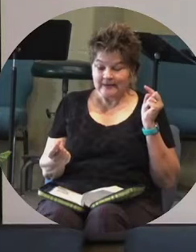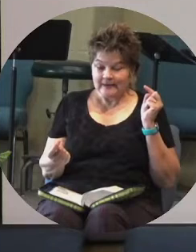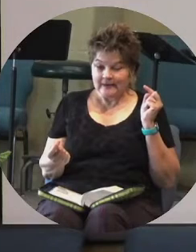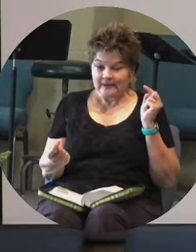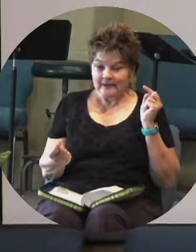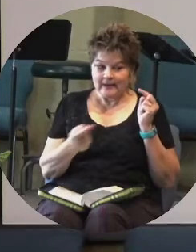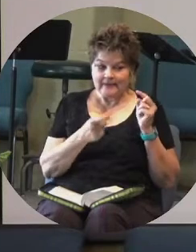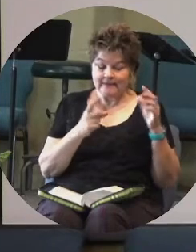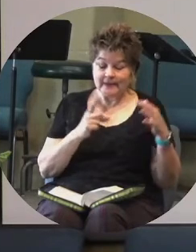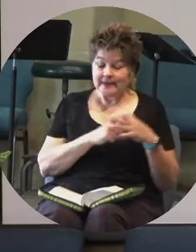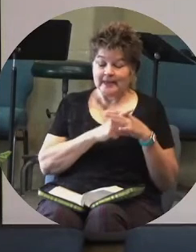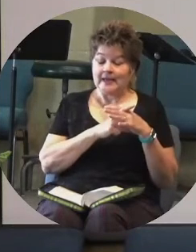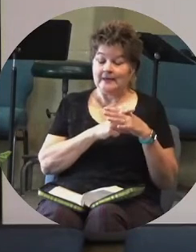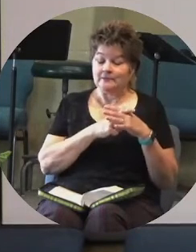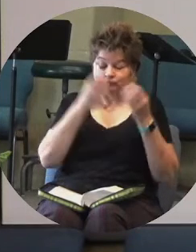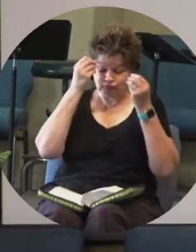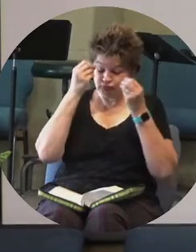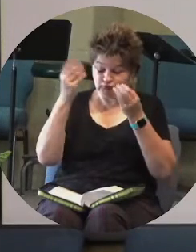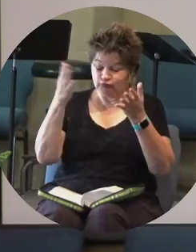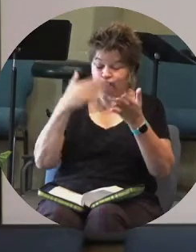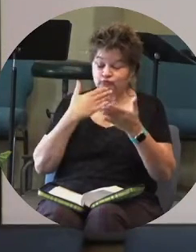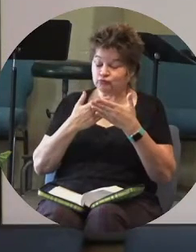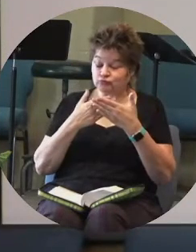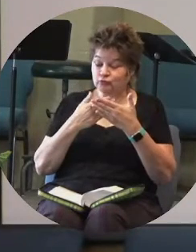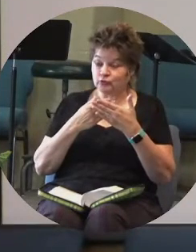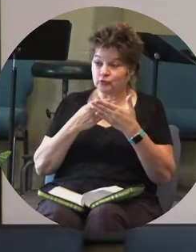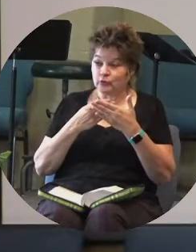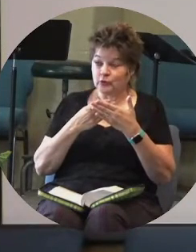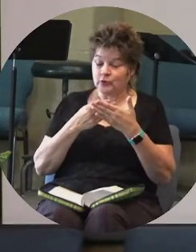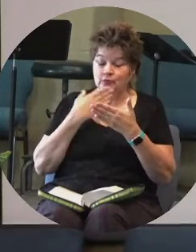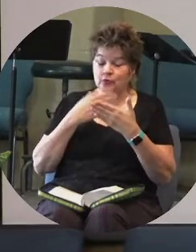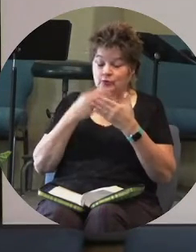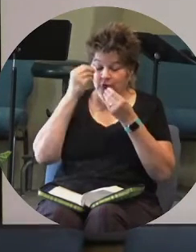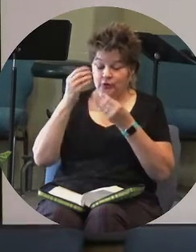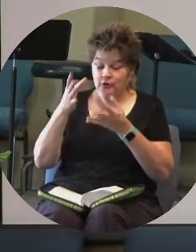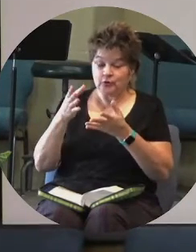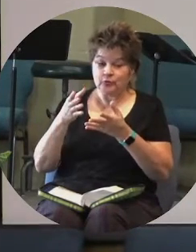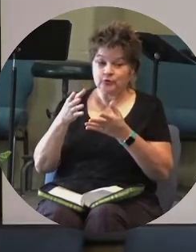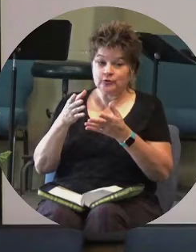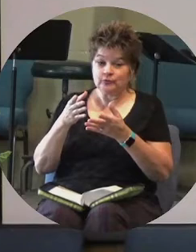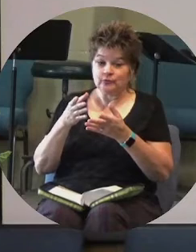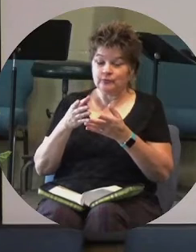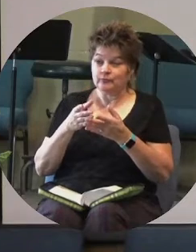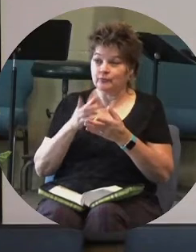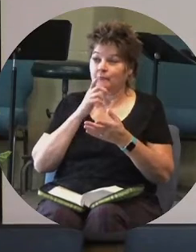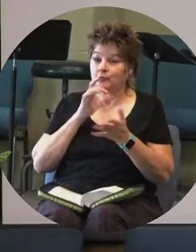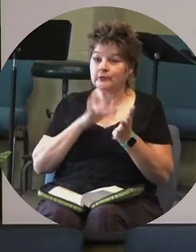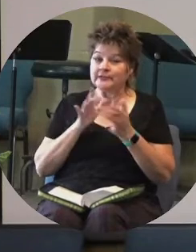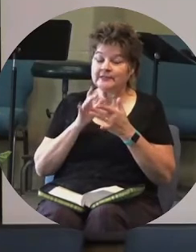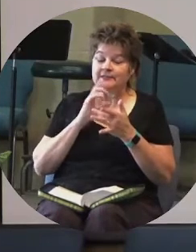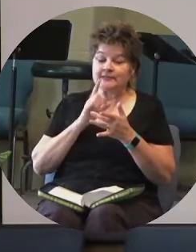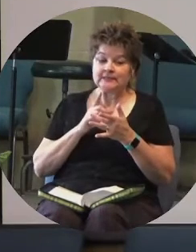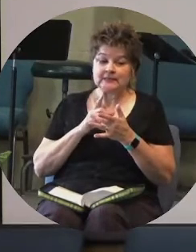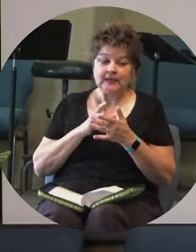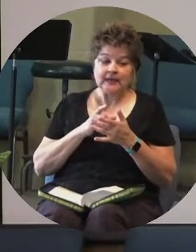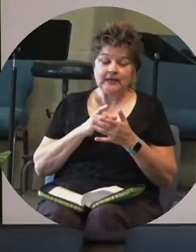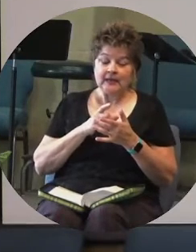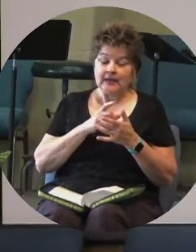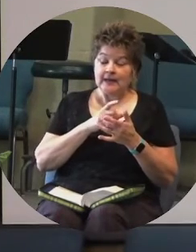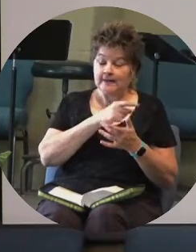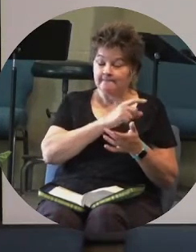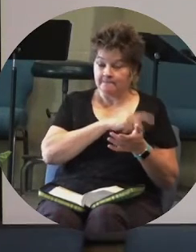They came simply to tell the good news of who Jesus was. And Paul got greatly annoyed.